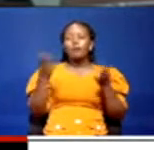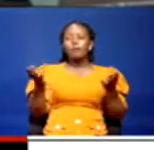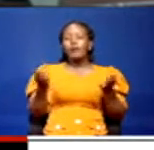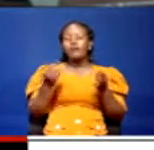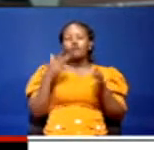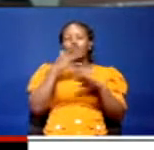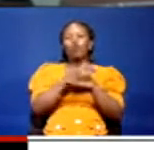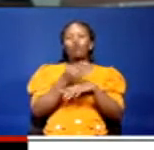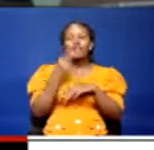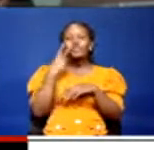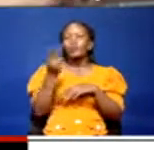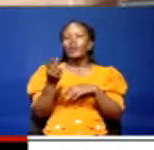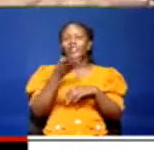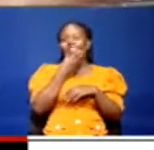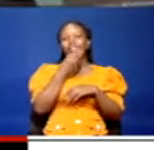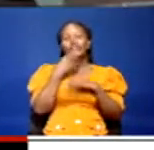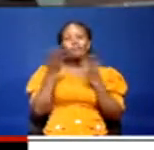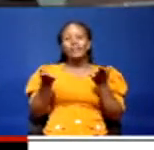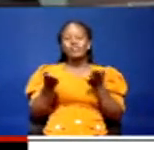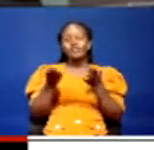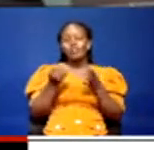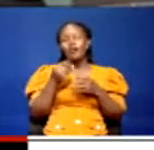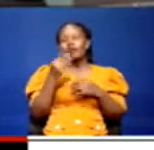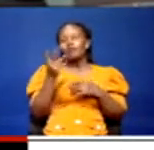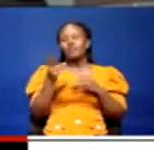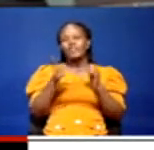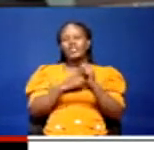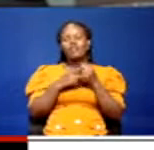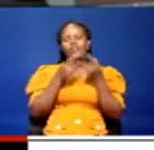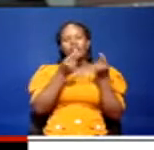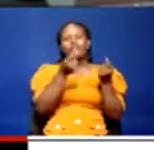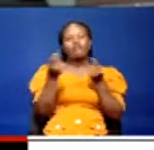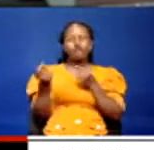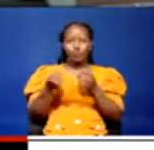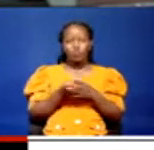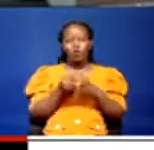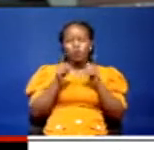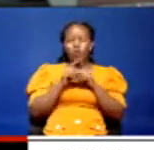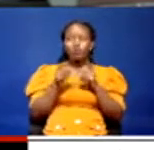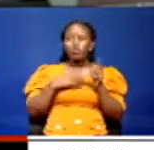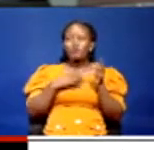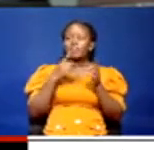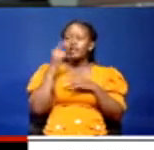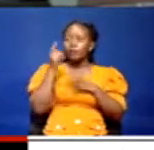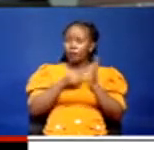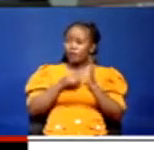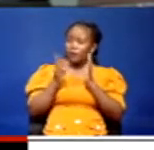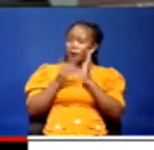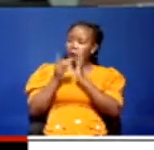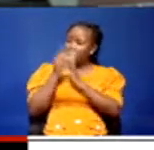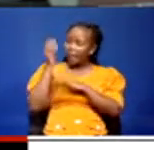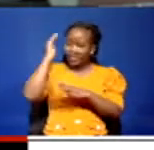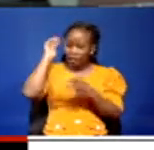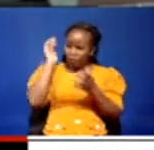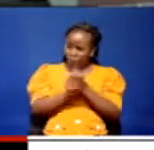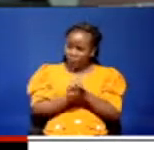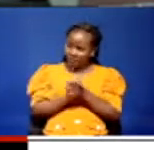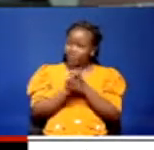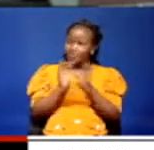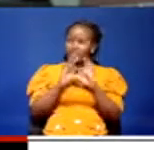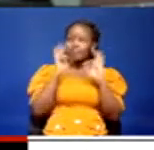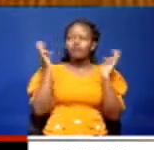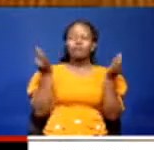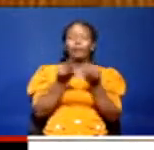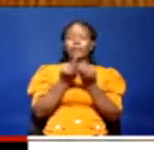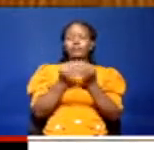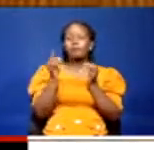women? Men have all the other species to go and fight for. And I want it to be on record. Maendeleo believes in family. We have absolutely nothing. Men